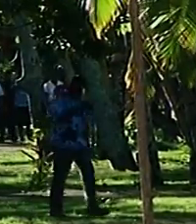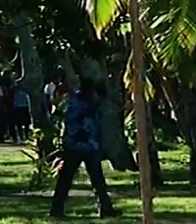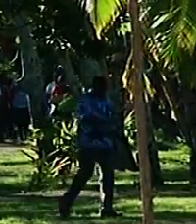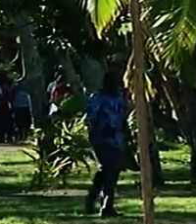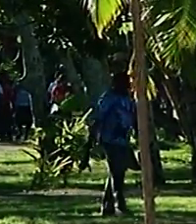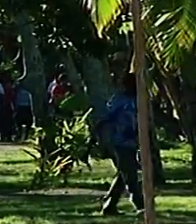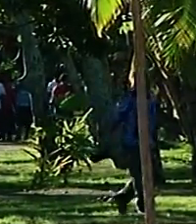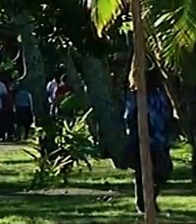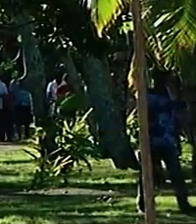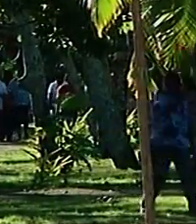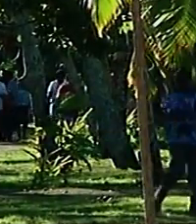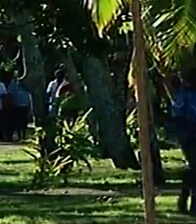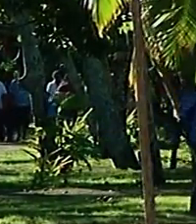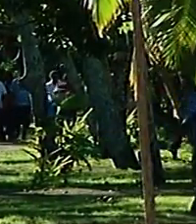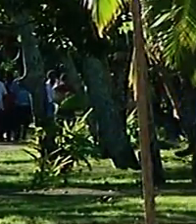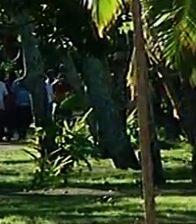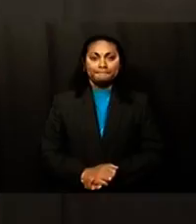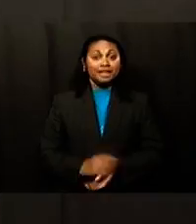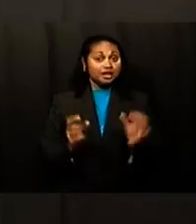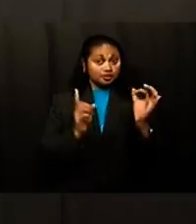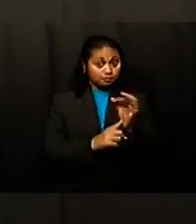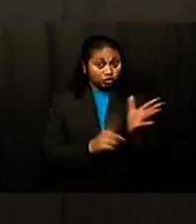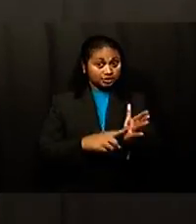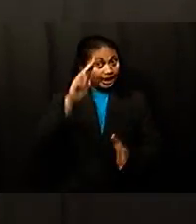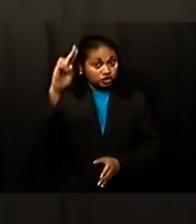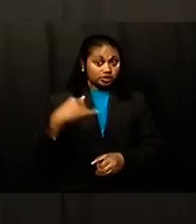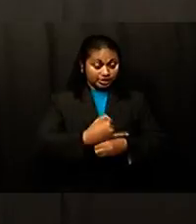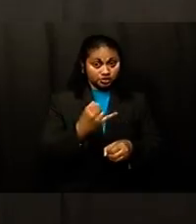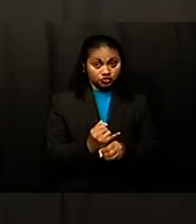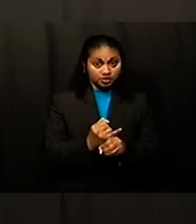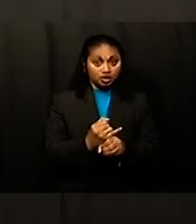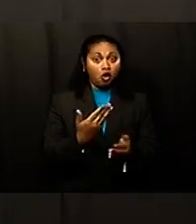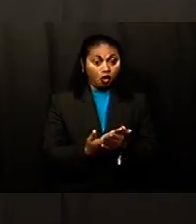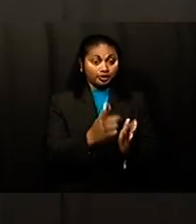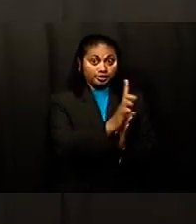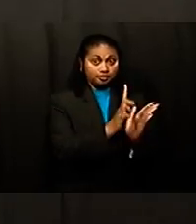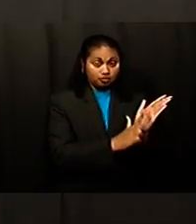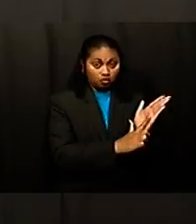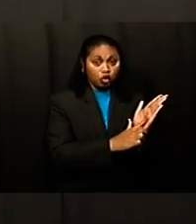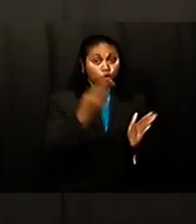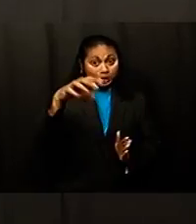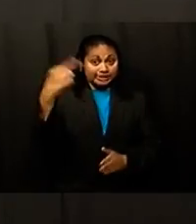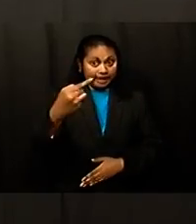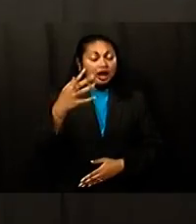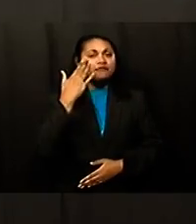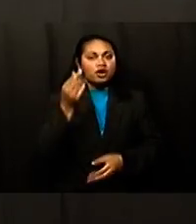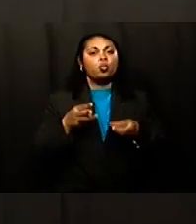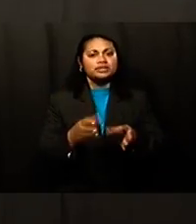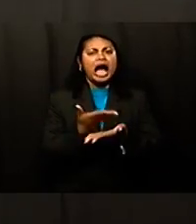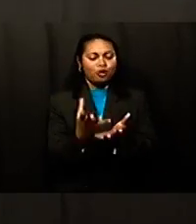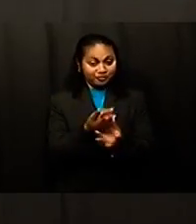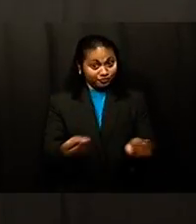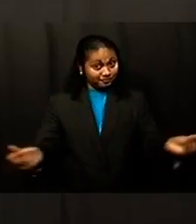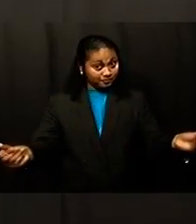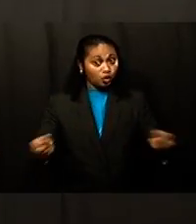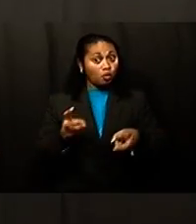first lot of training later in the year. The Essential National Industries Employment Decree 2011 has mechanisms to allow